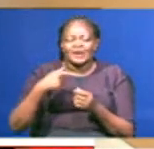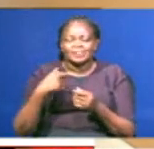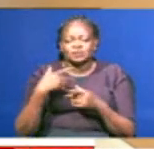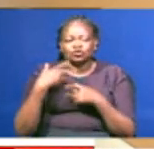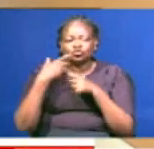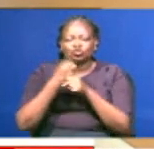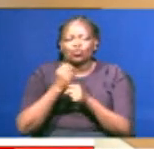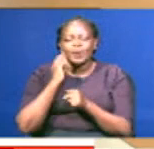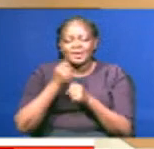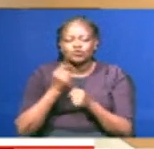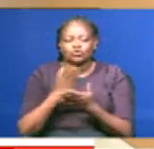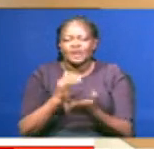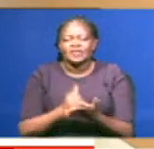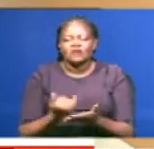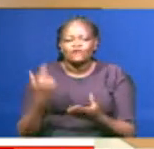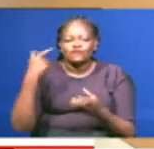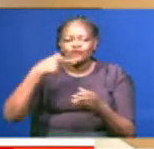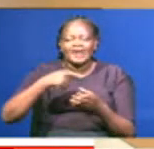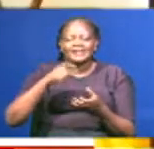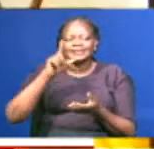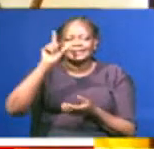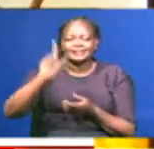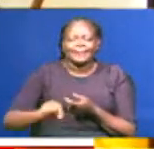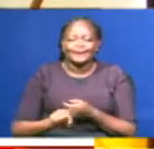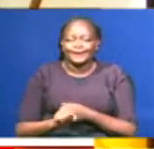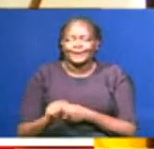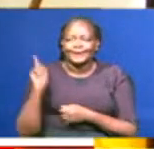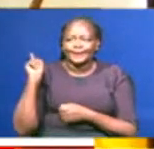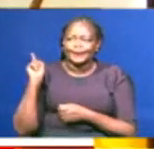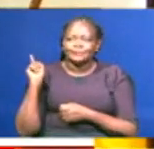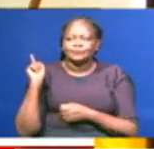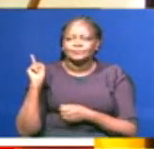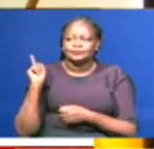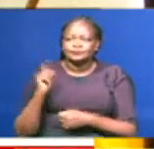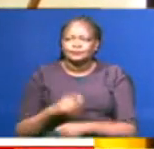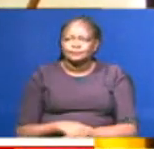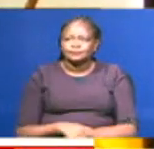ensure fuel retails at lower prices.